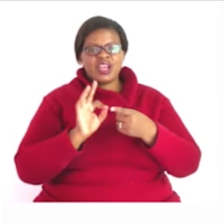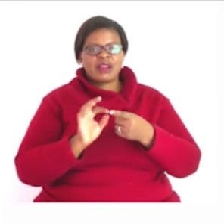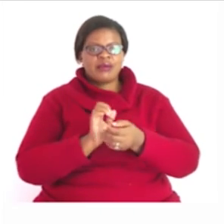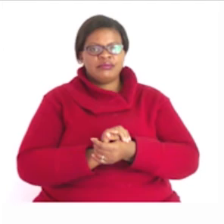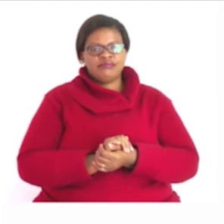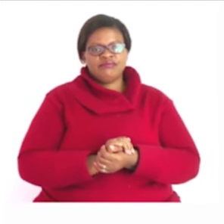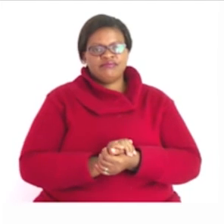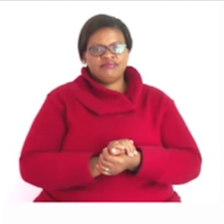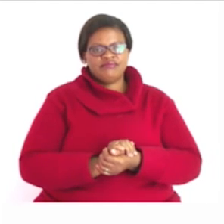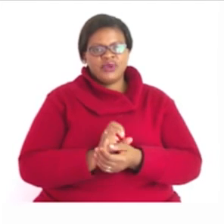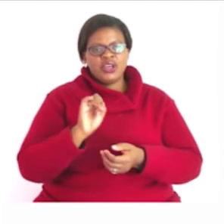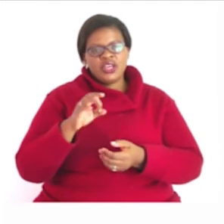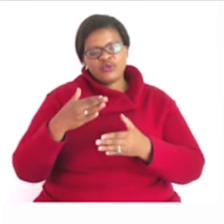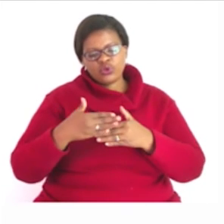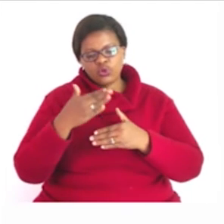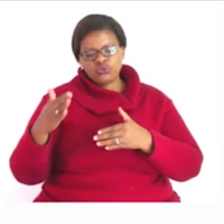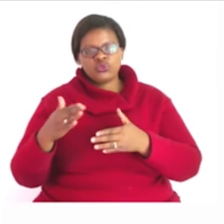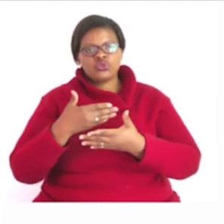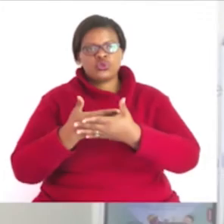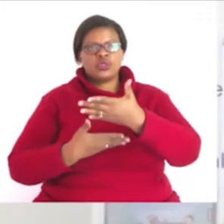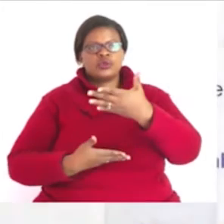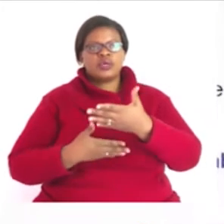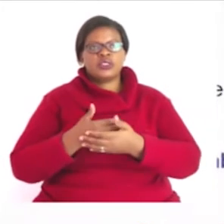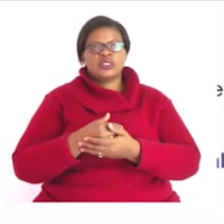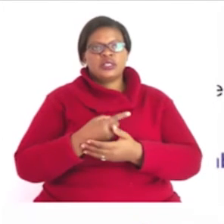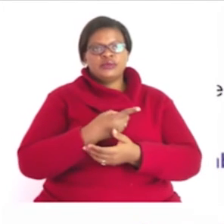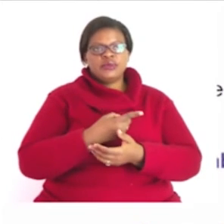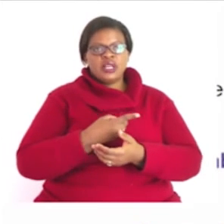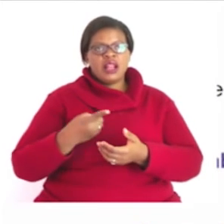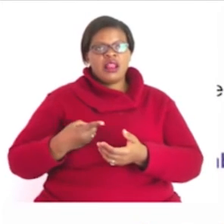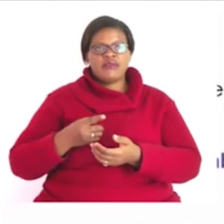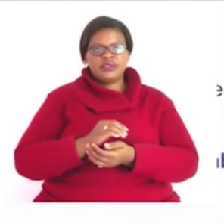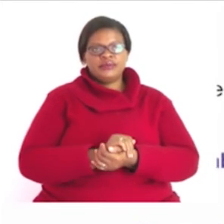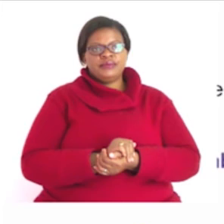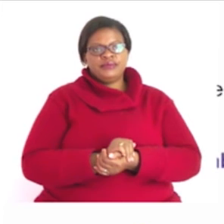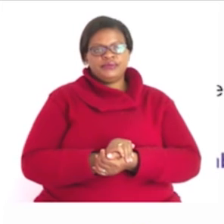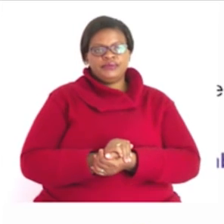Now, if we go on the next page, which is page 11,